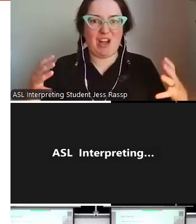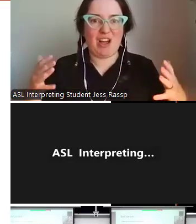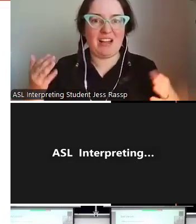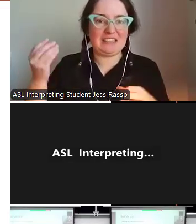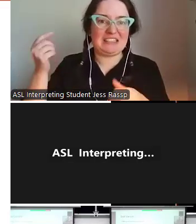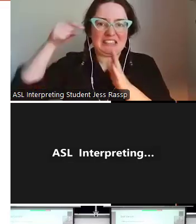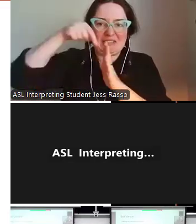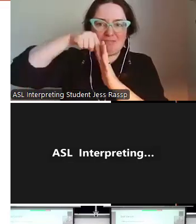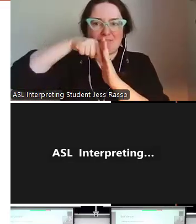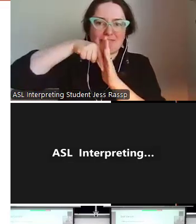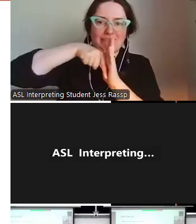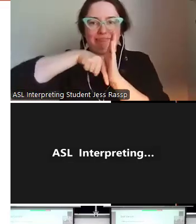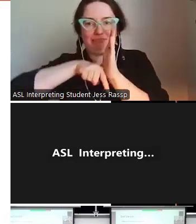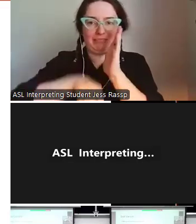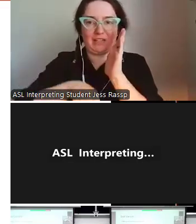right.